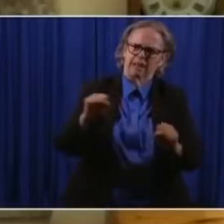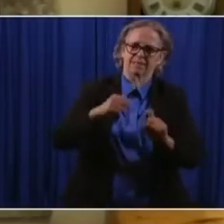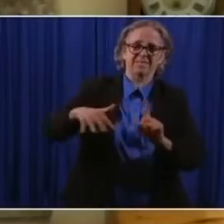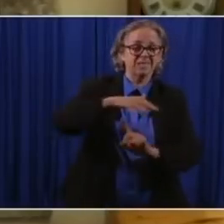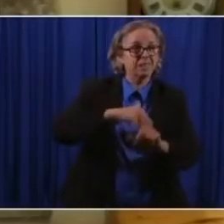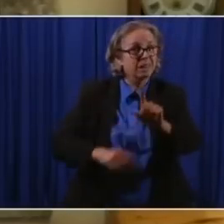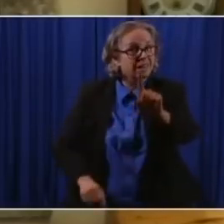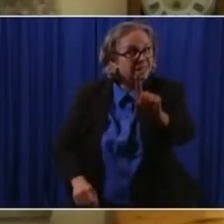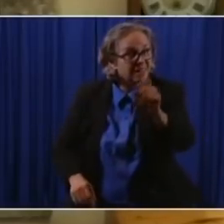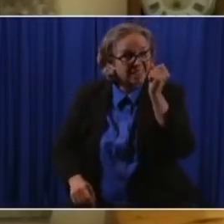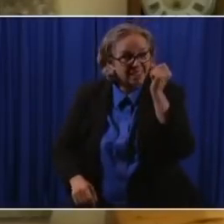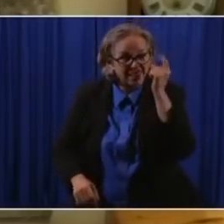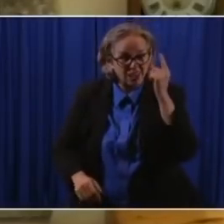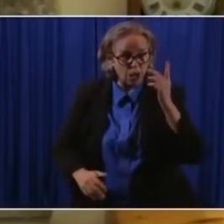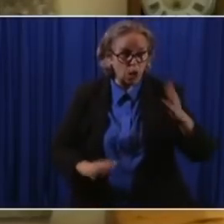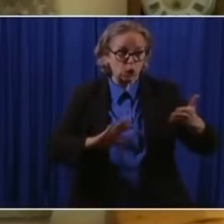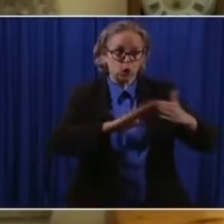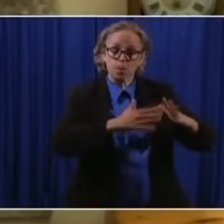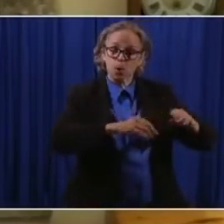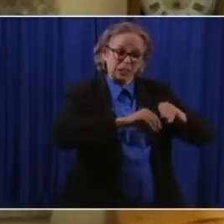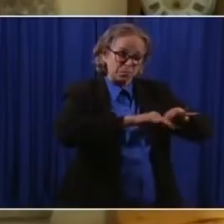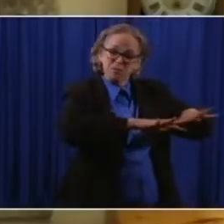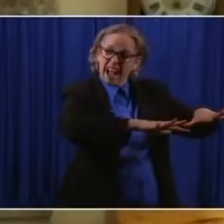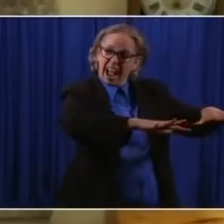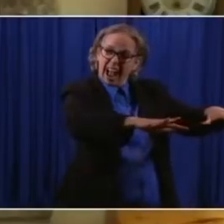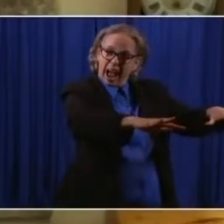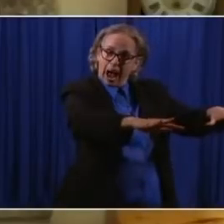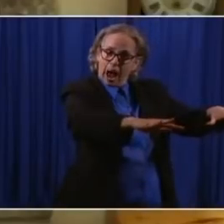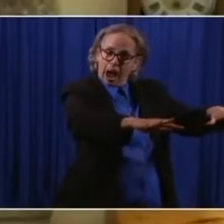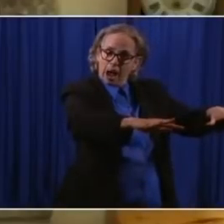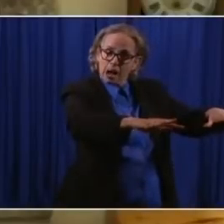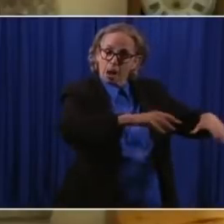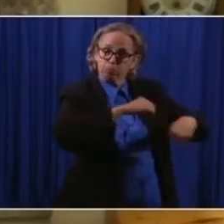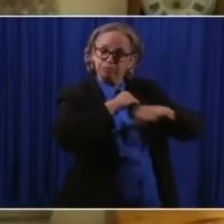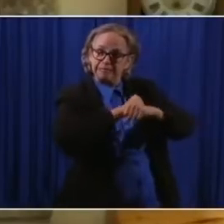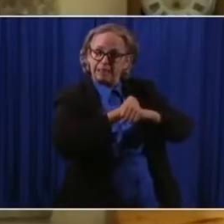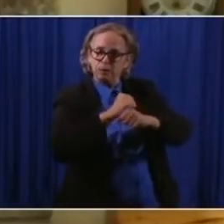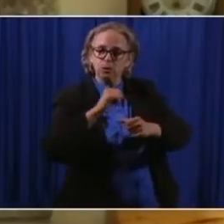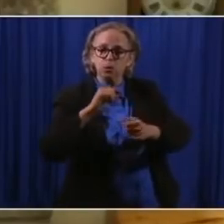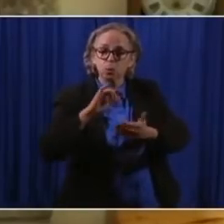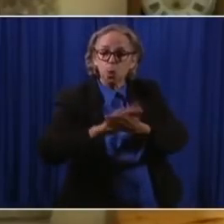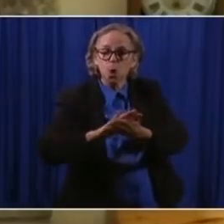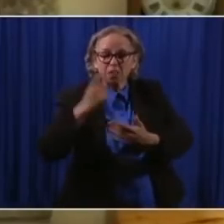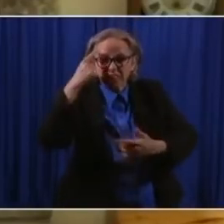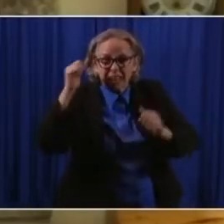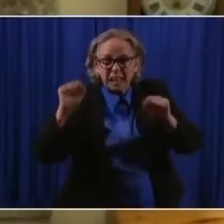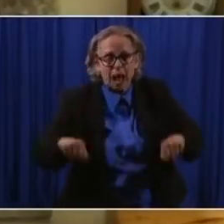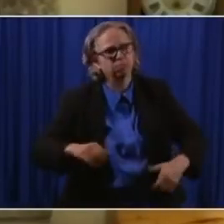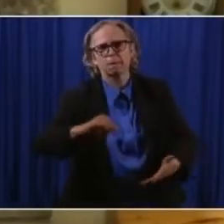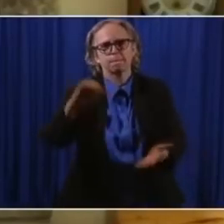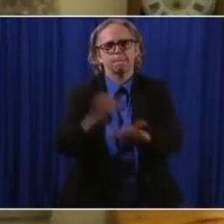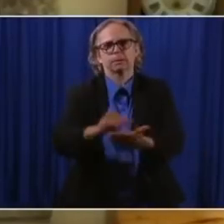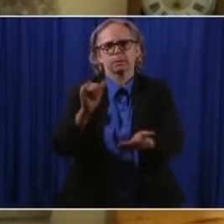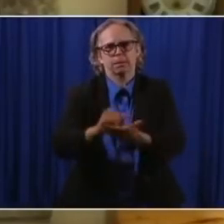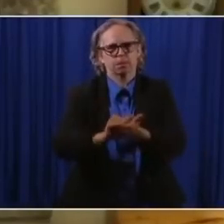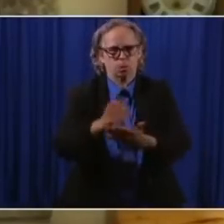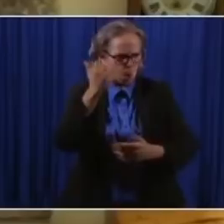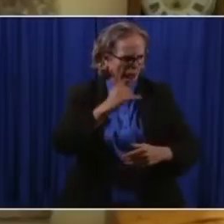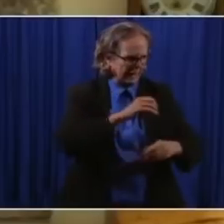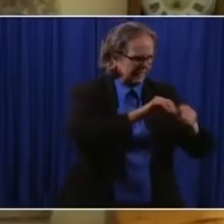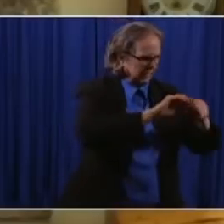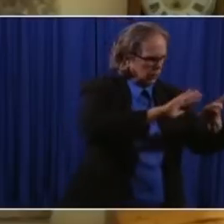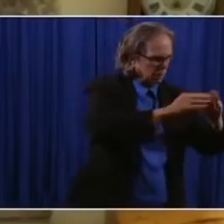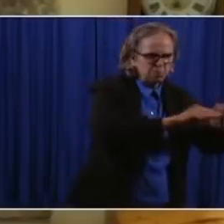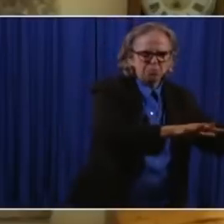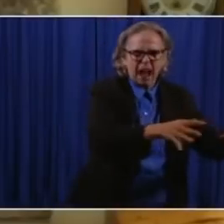that community, it's impossible to keep it out of that school. So we all have to work together, everyone in the